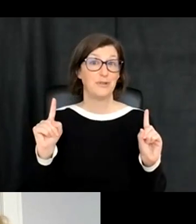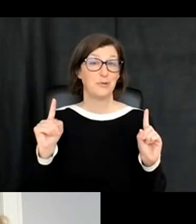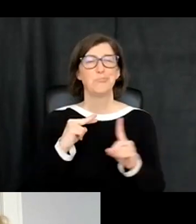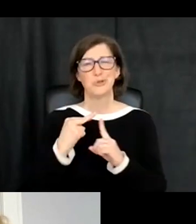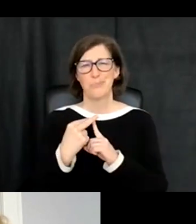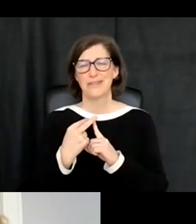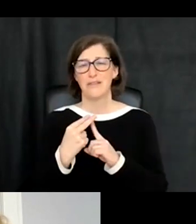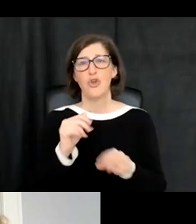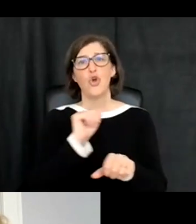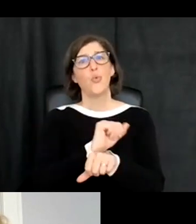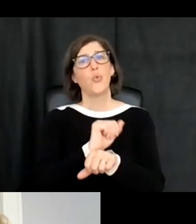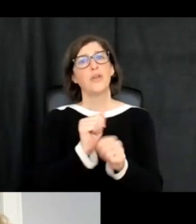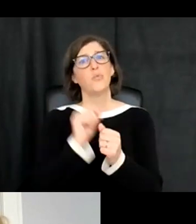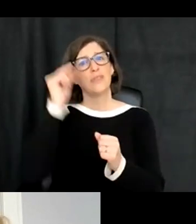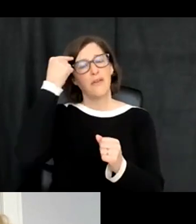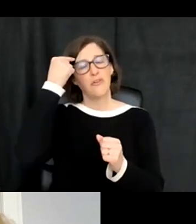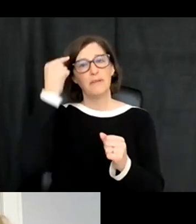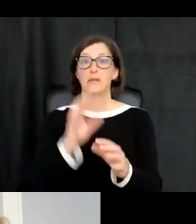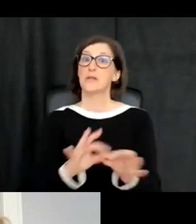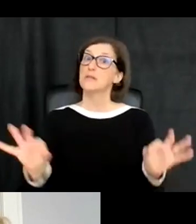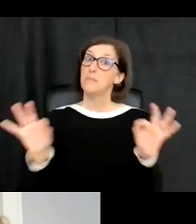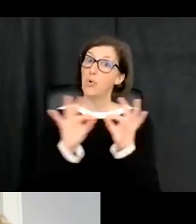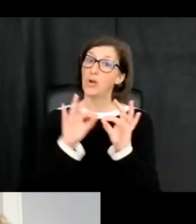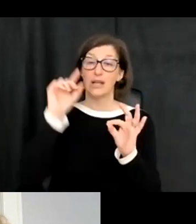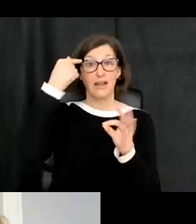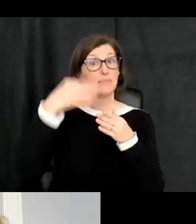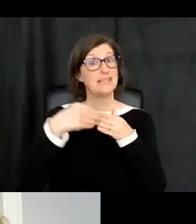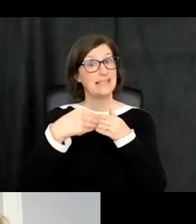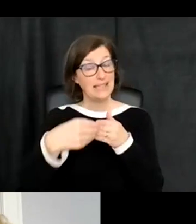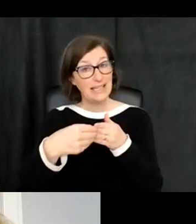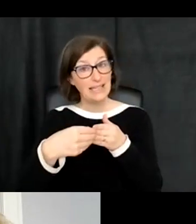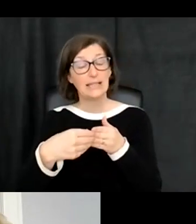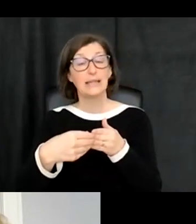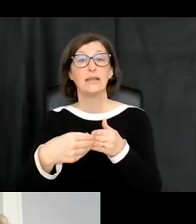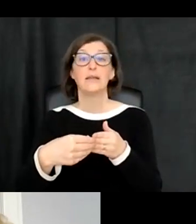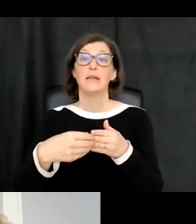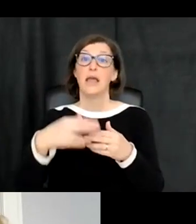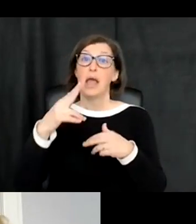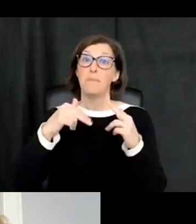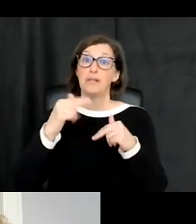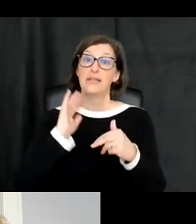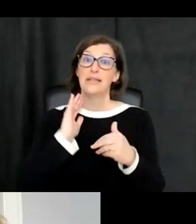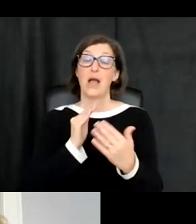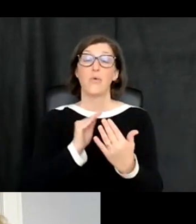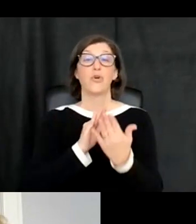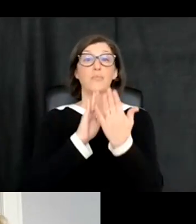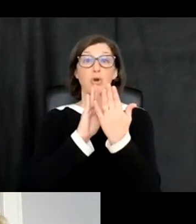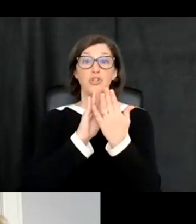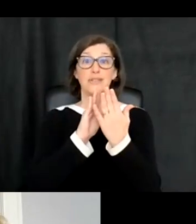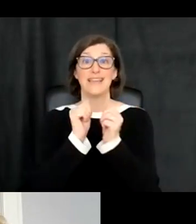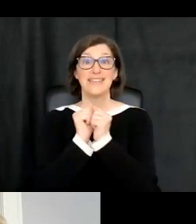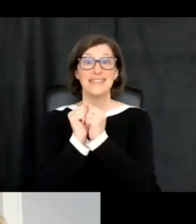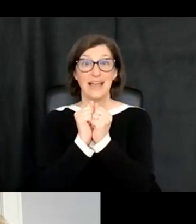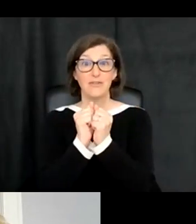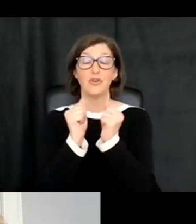perspective. Working with government is essential. Government will be leading the way, building our approaches side by side,